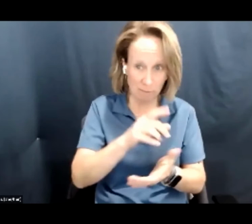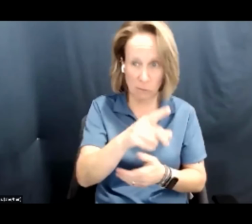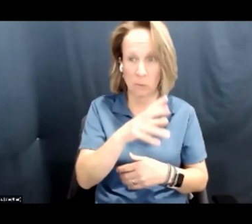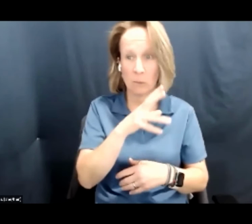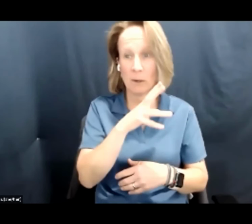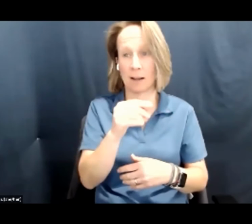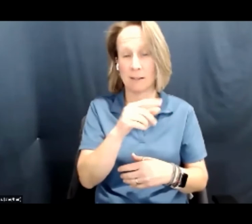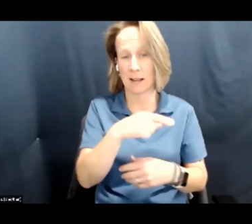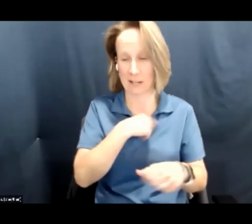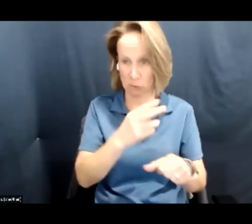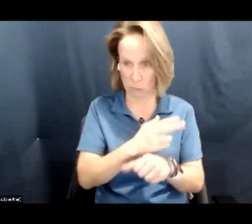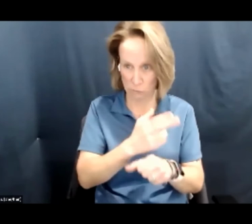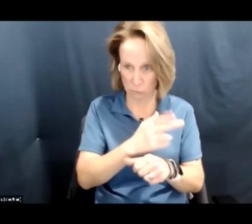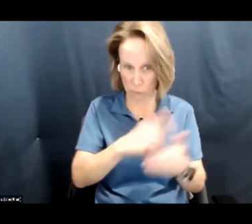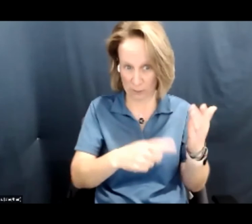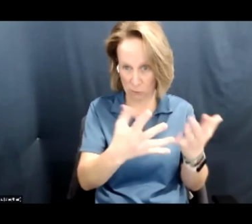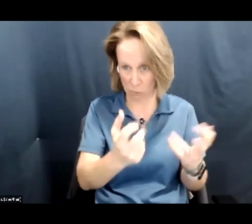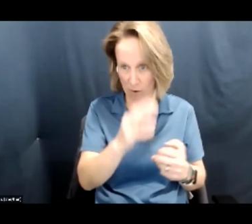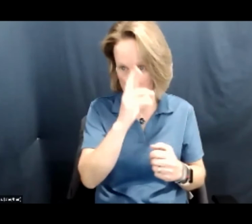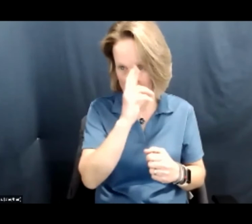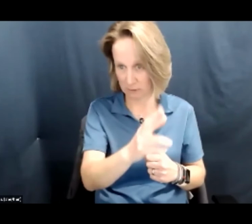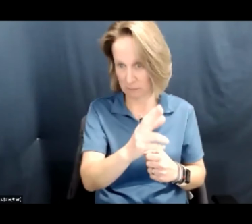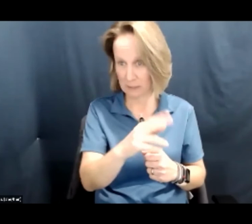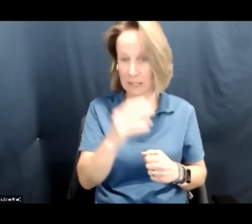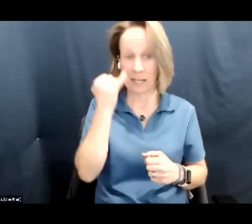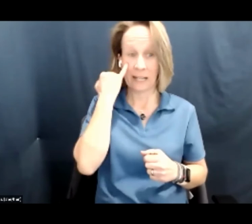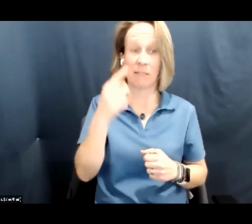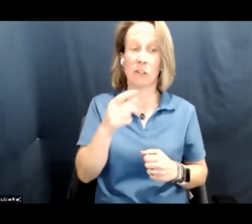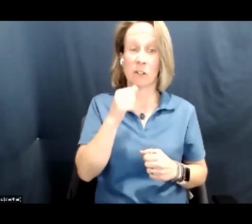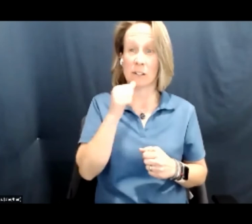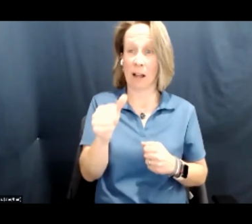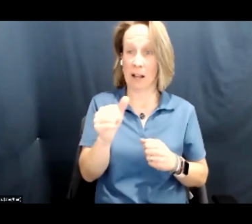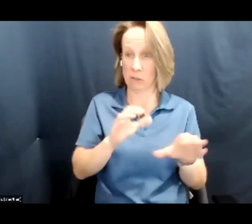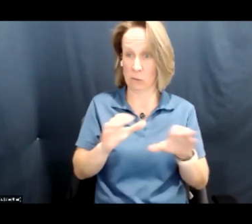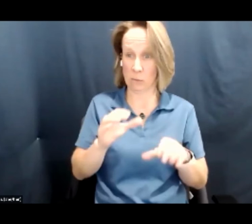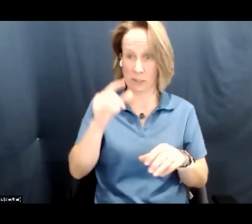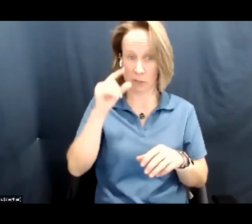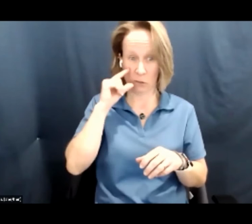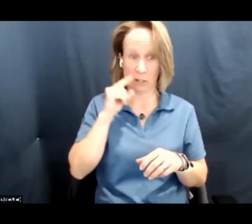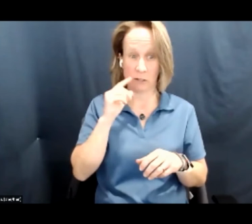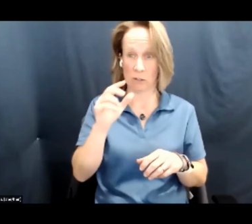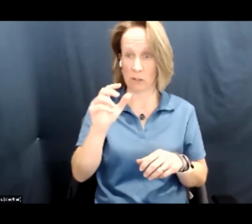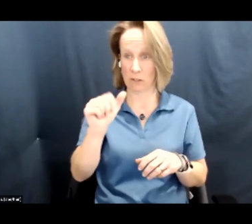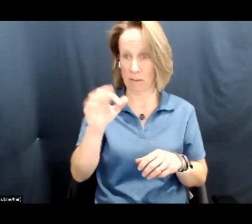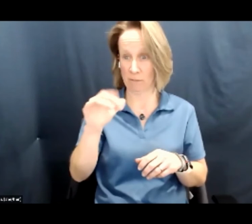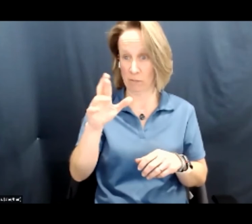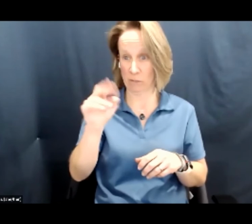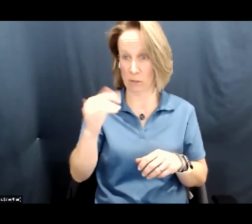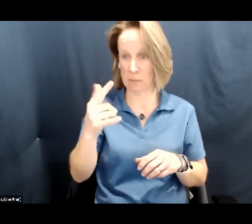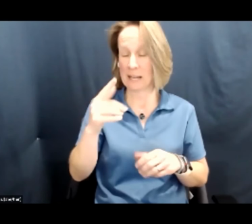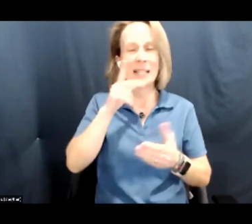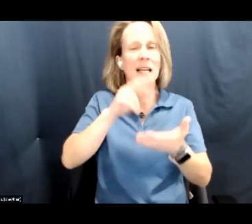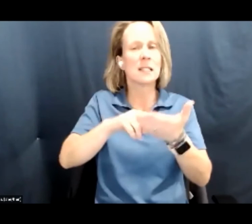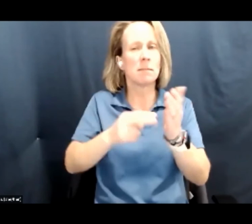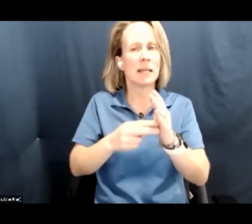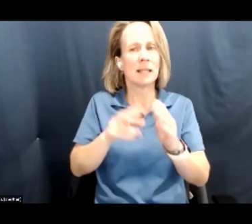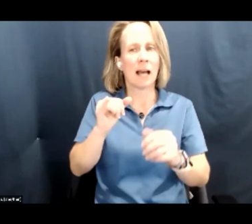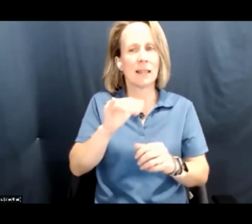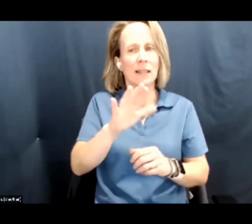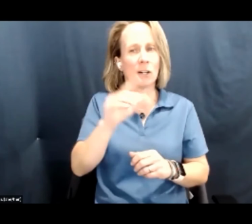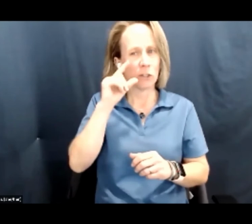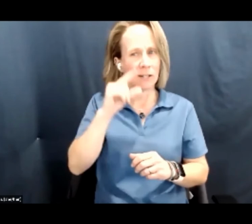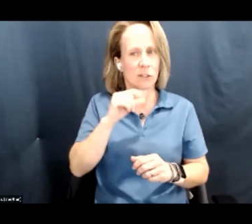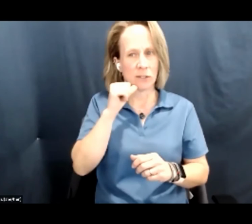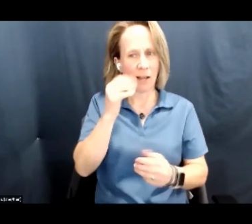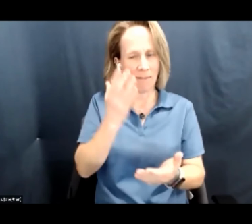because if someone's not engaging in gender affirming behaviors, that does not mean their gender is not valid. Gender affirming is just